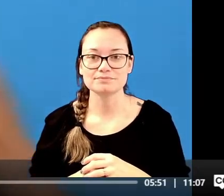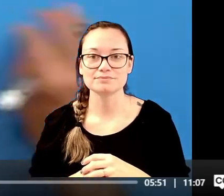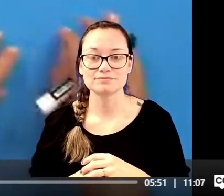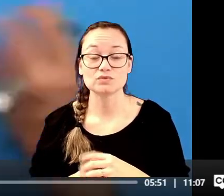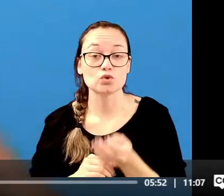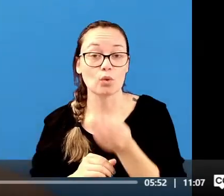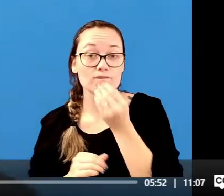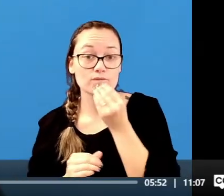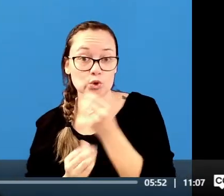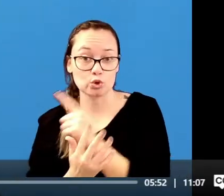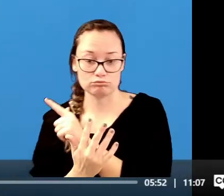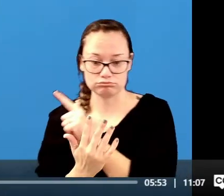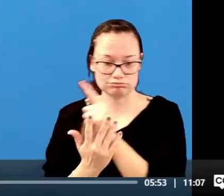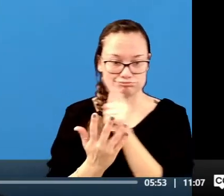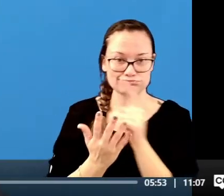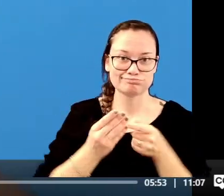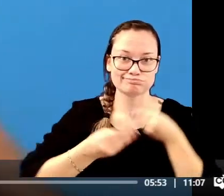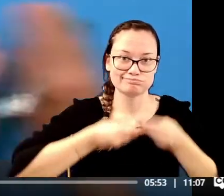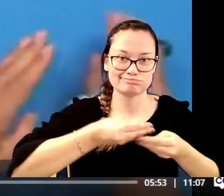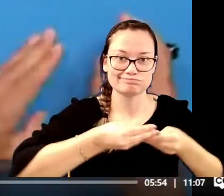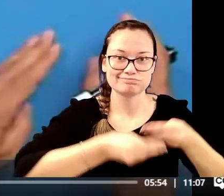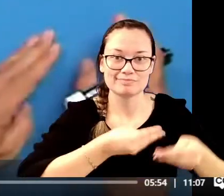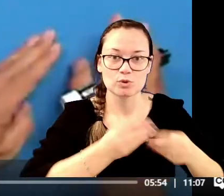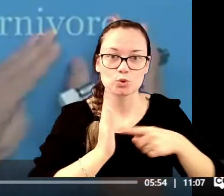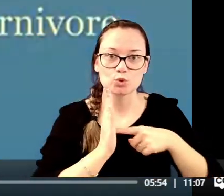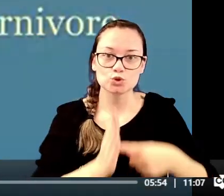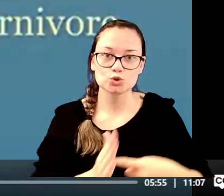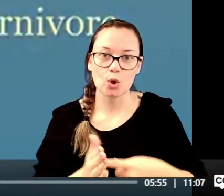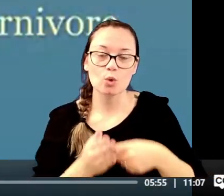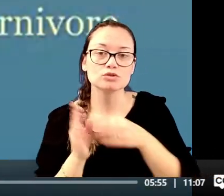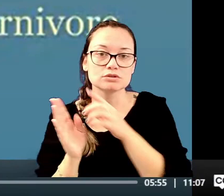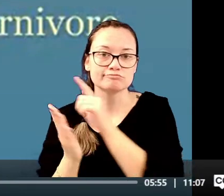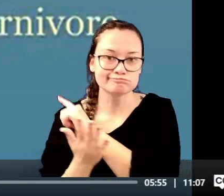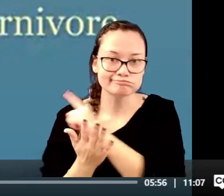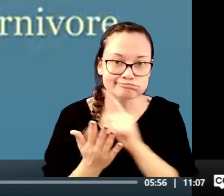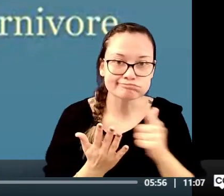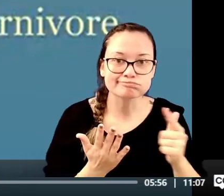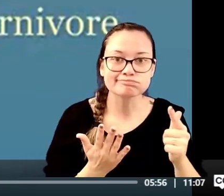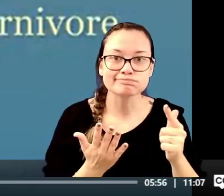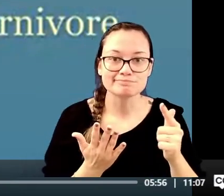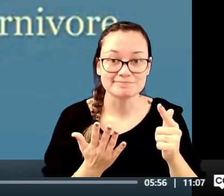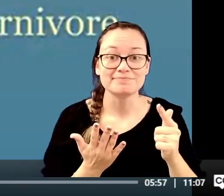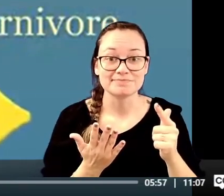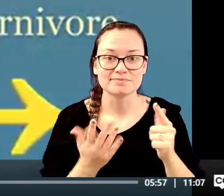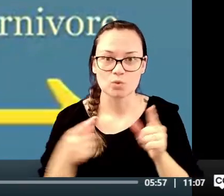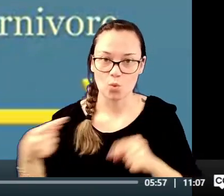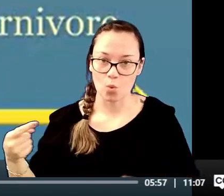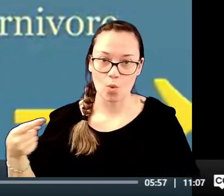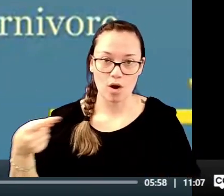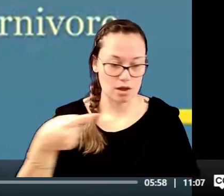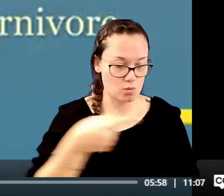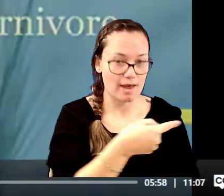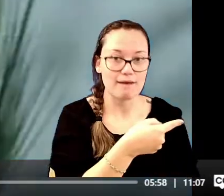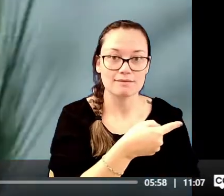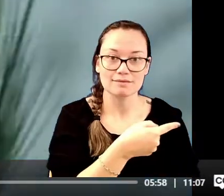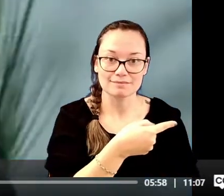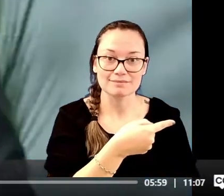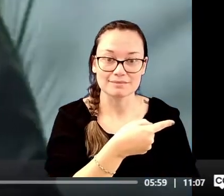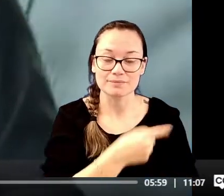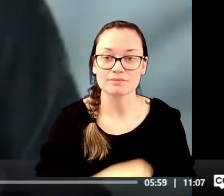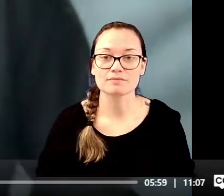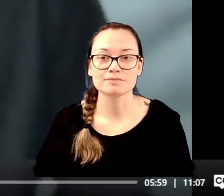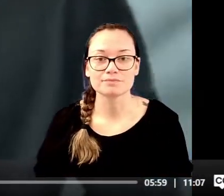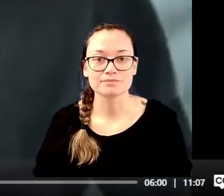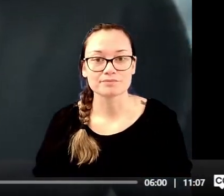does a really good job of showing the flow of that energy, that shows that it's one way. Another way that we